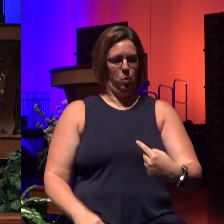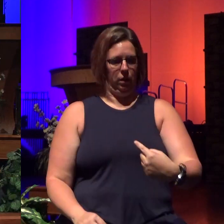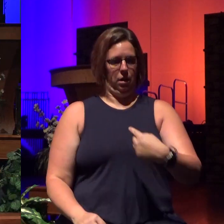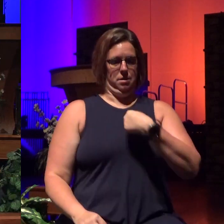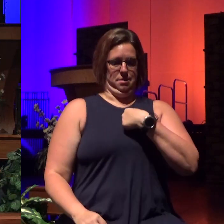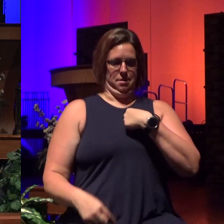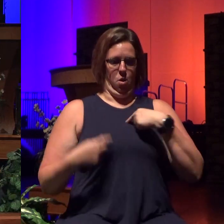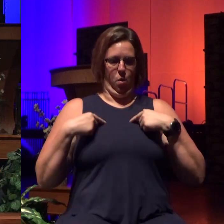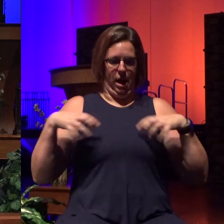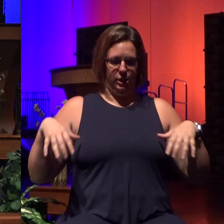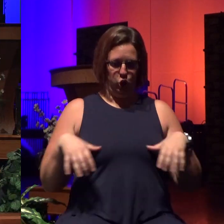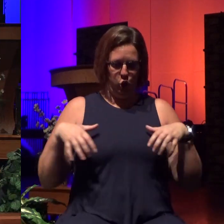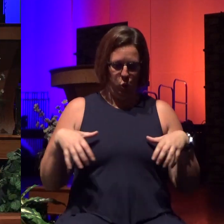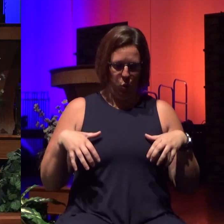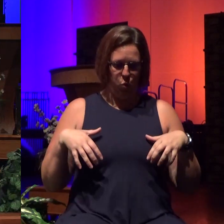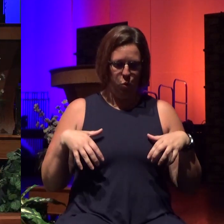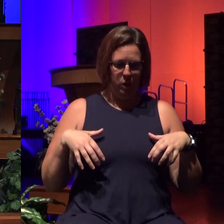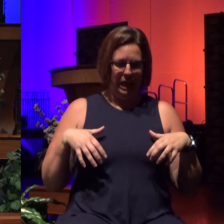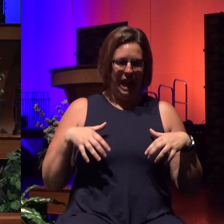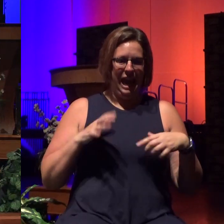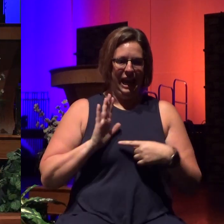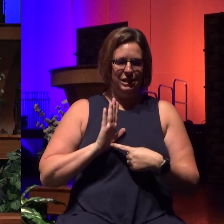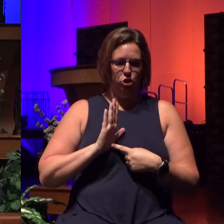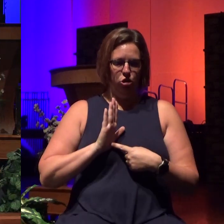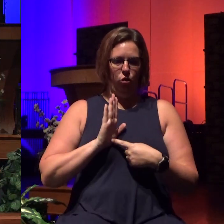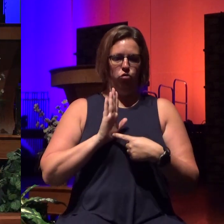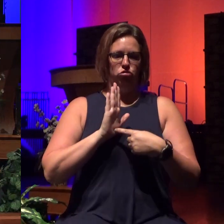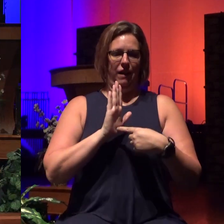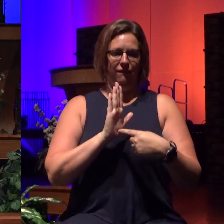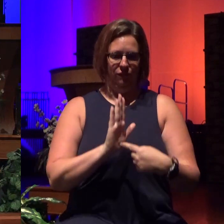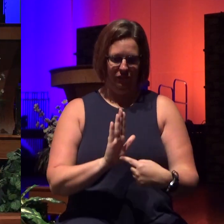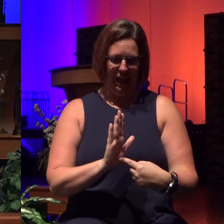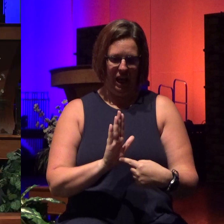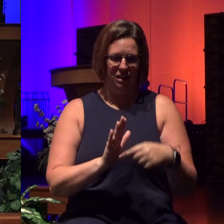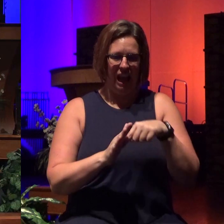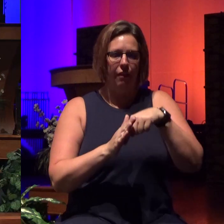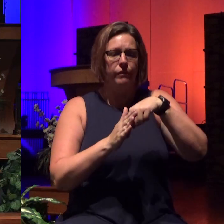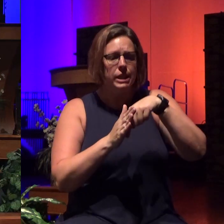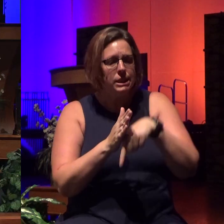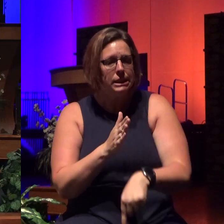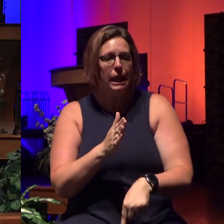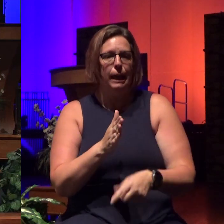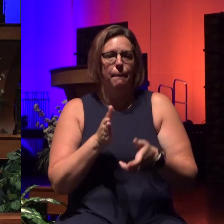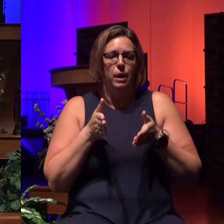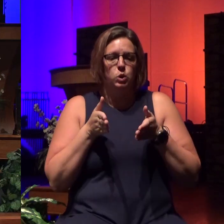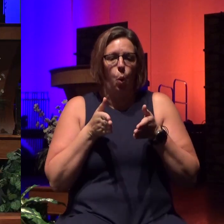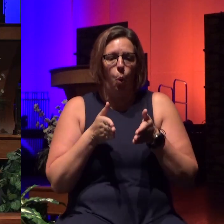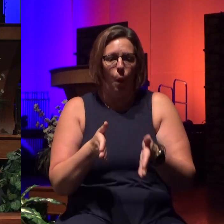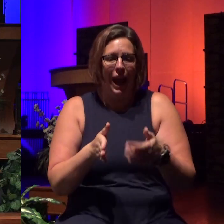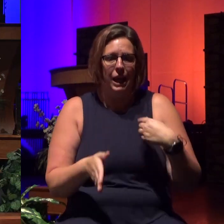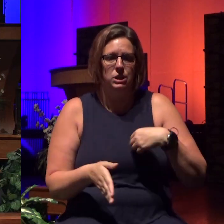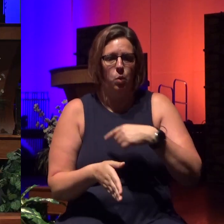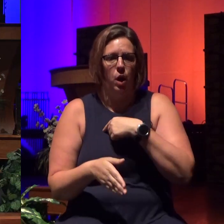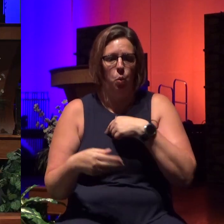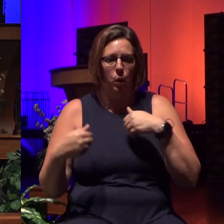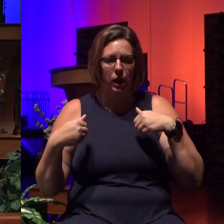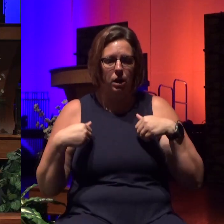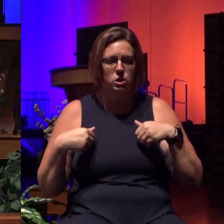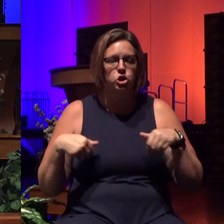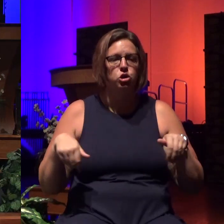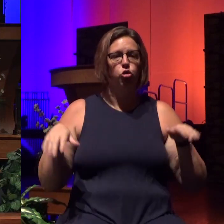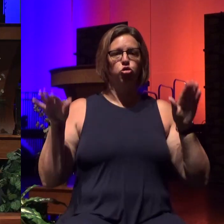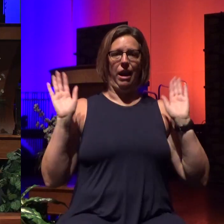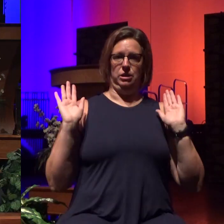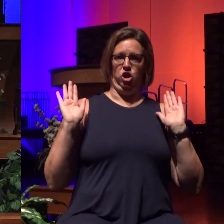is revealed to us in the deepest ways when we surrender into our